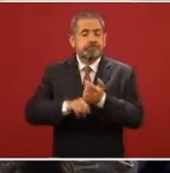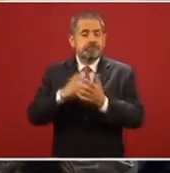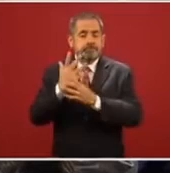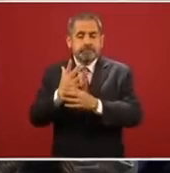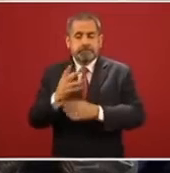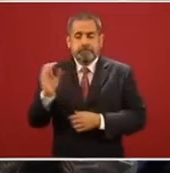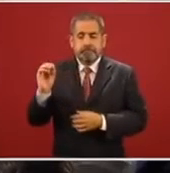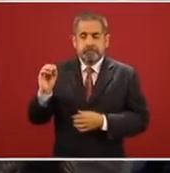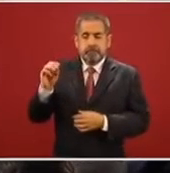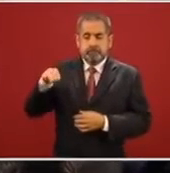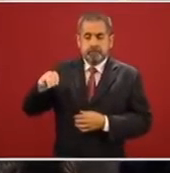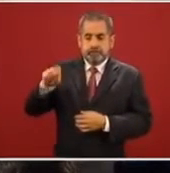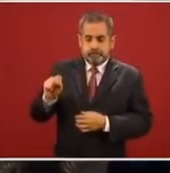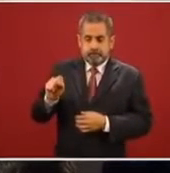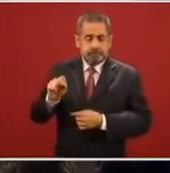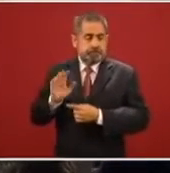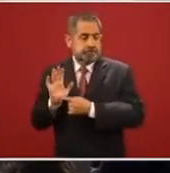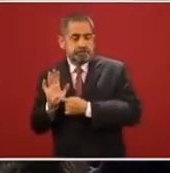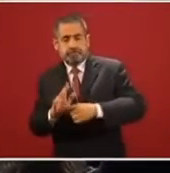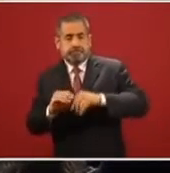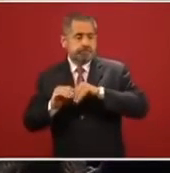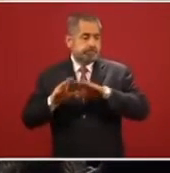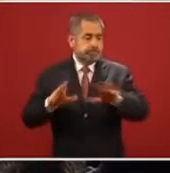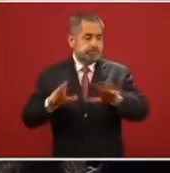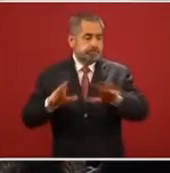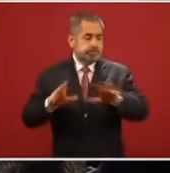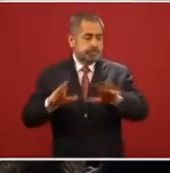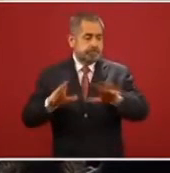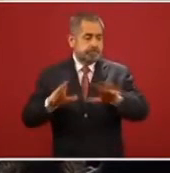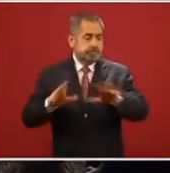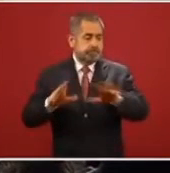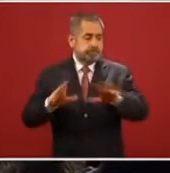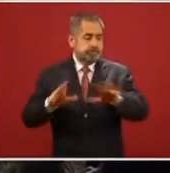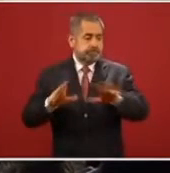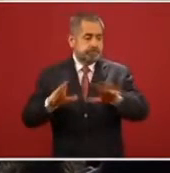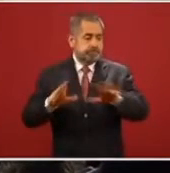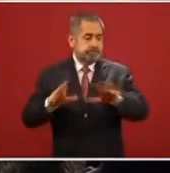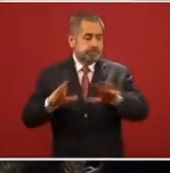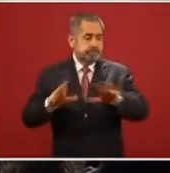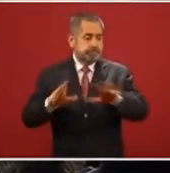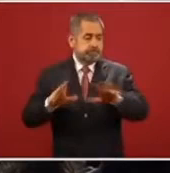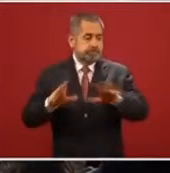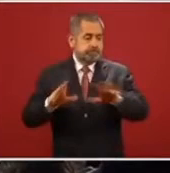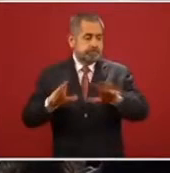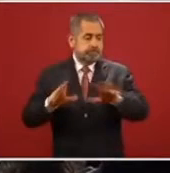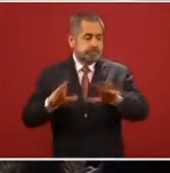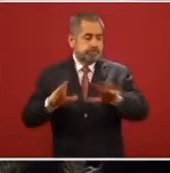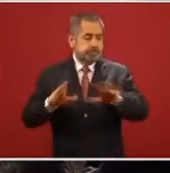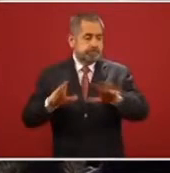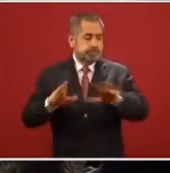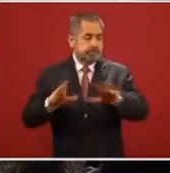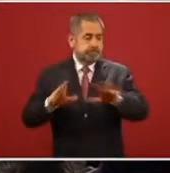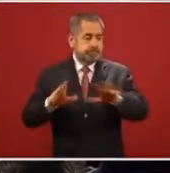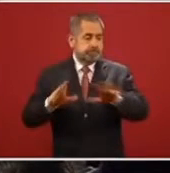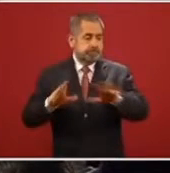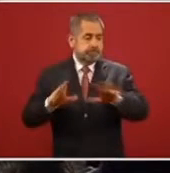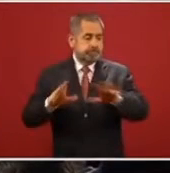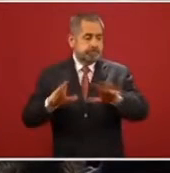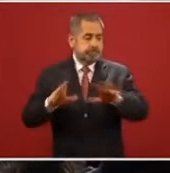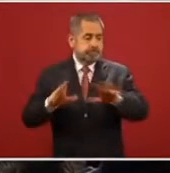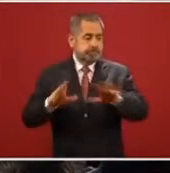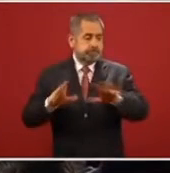Organization, y lo presenta con el resumen de la información and they present it with the resumption of